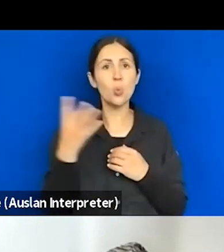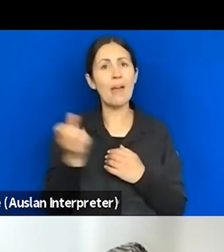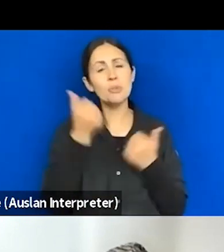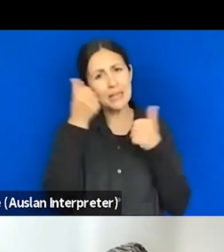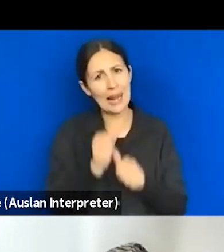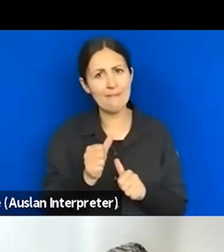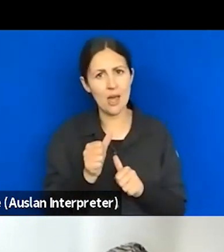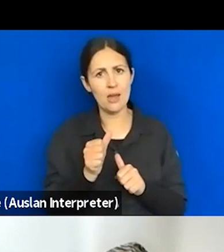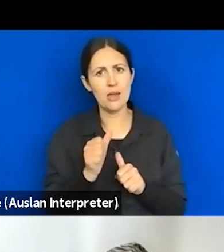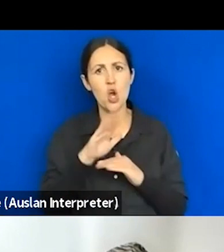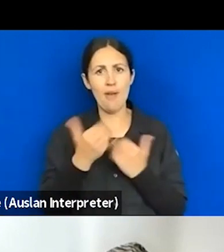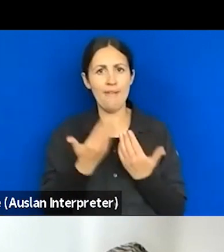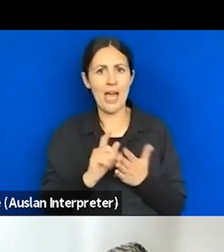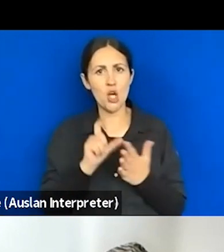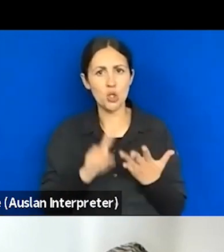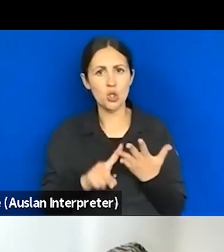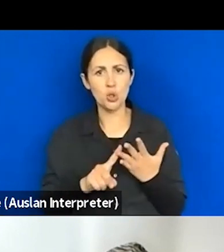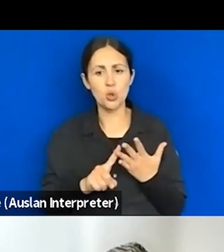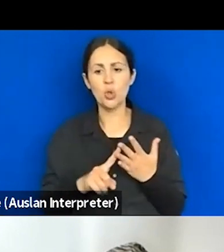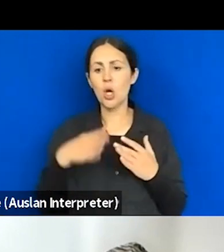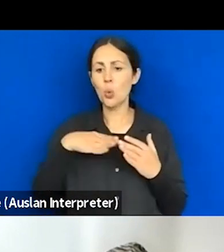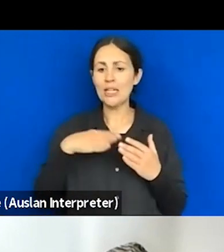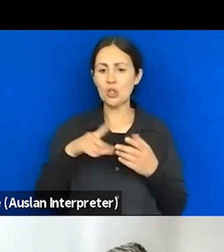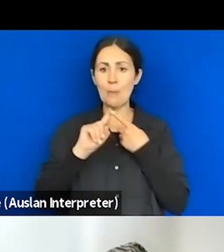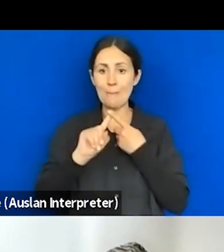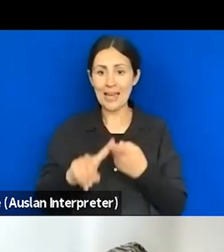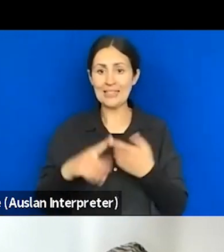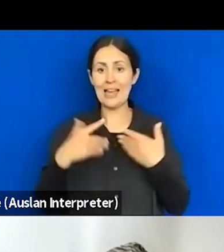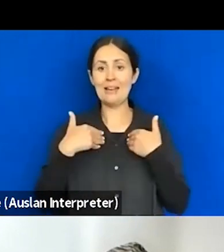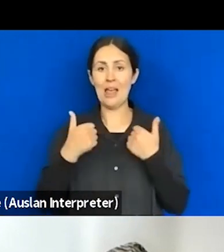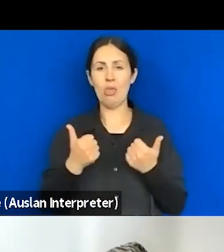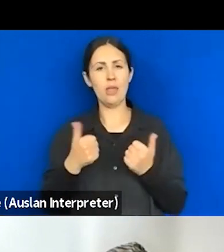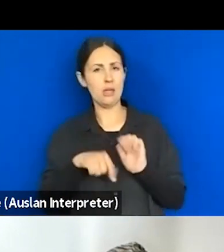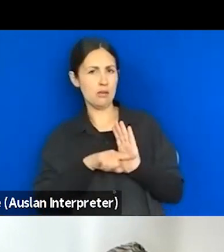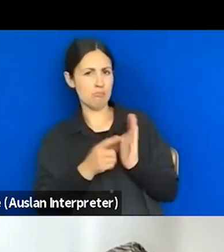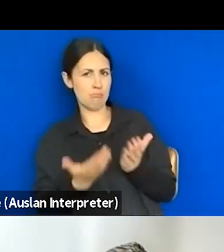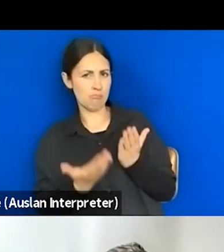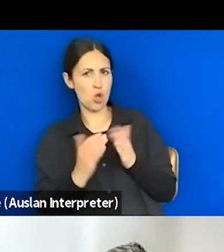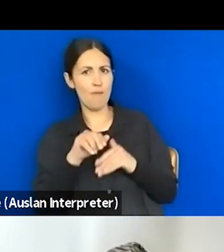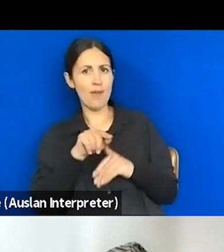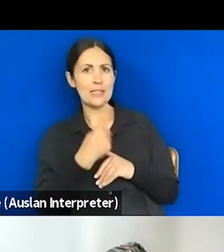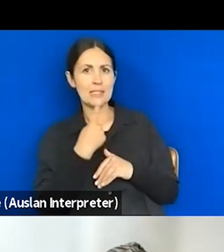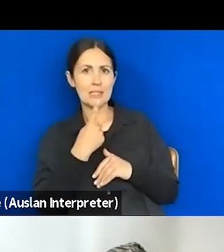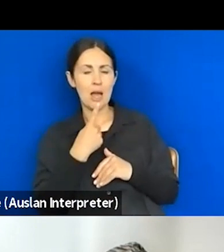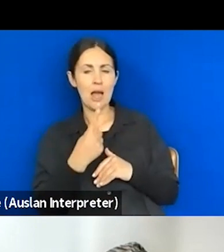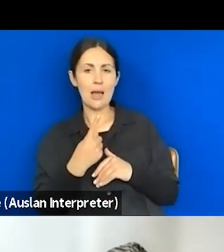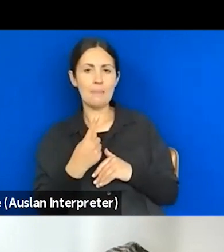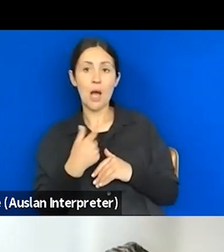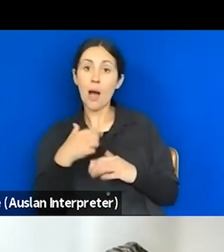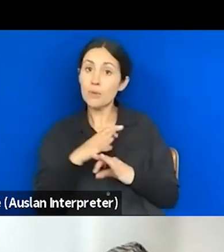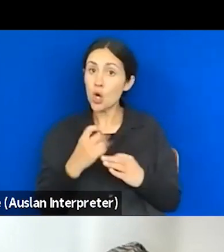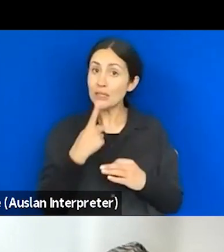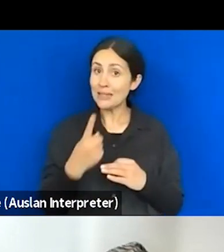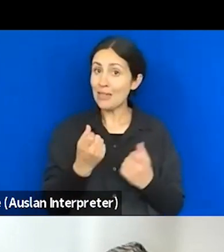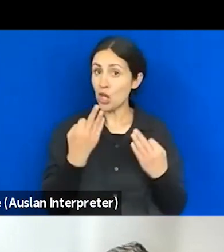I think we need to maintain our healthy skepticism around the psychedelics. I'm not saying that they don't have a